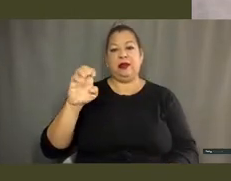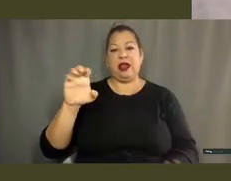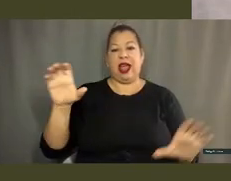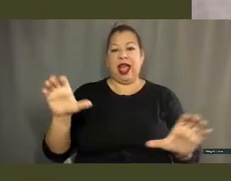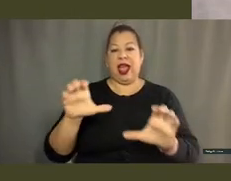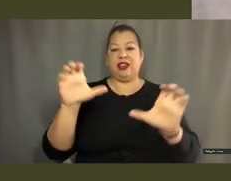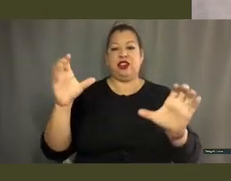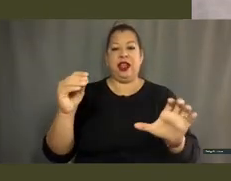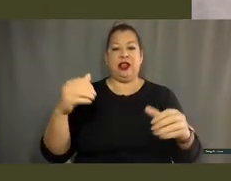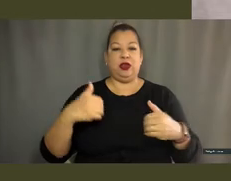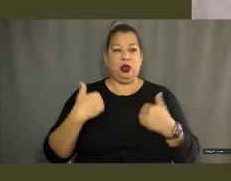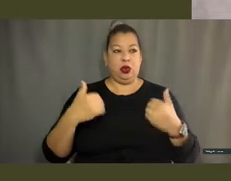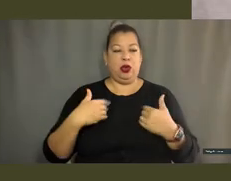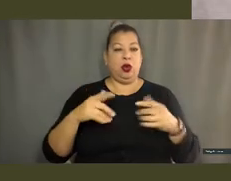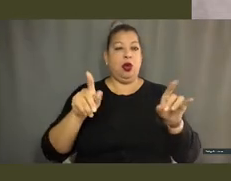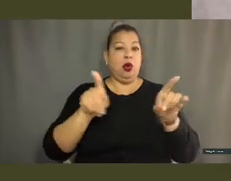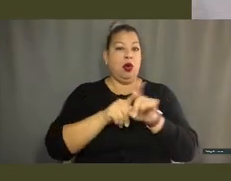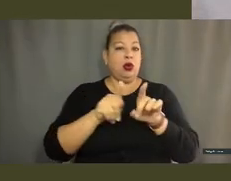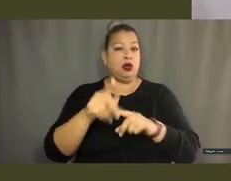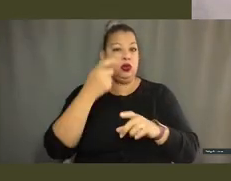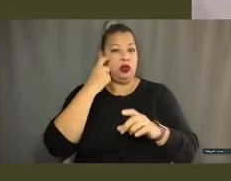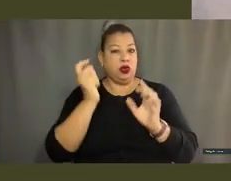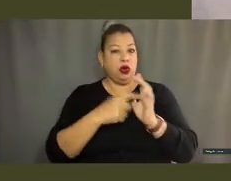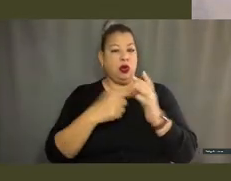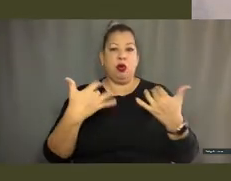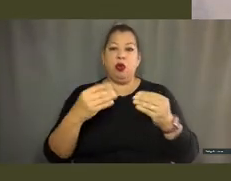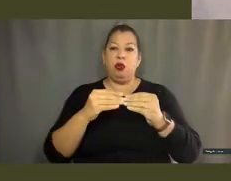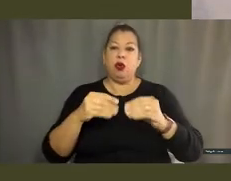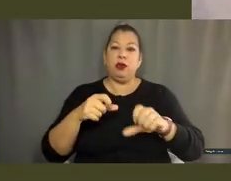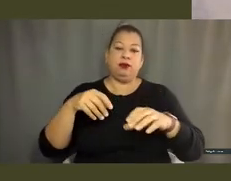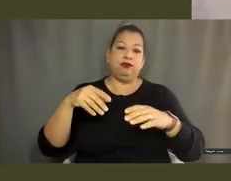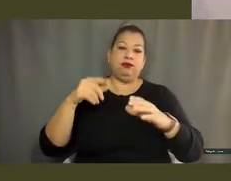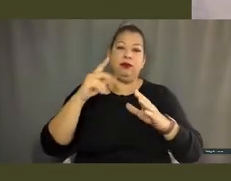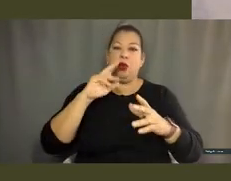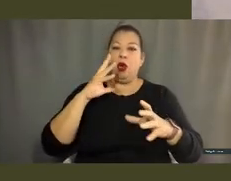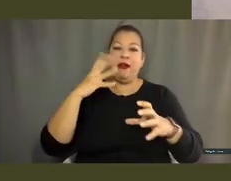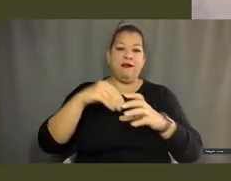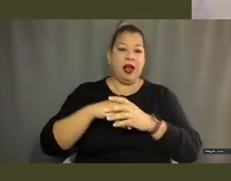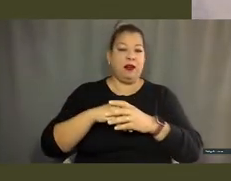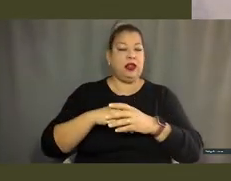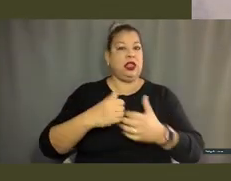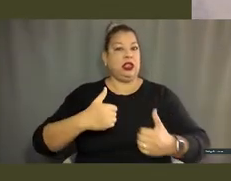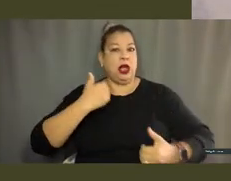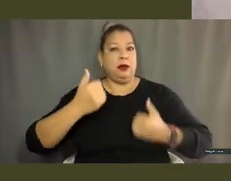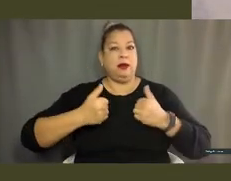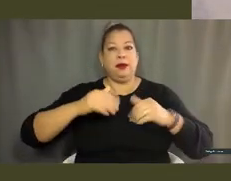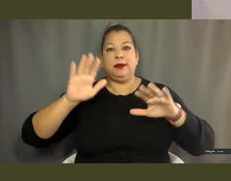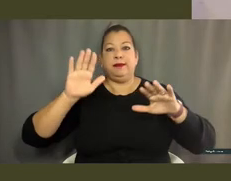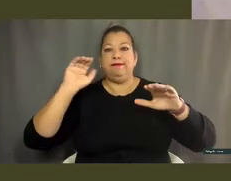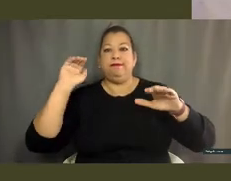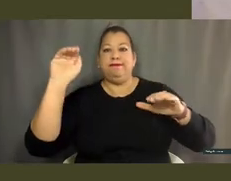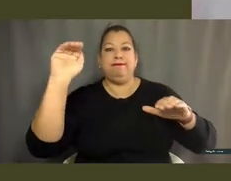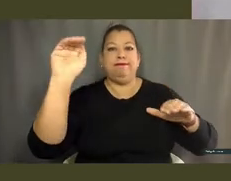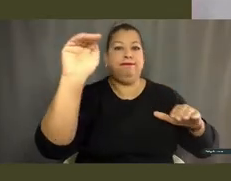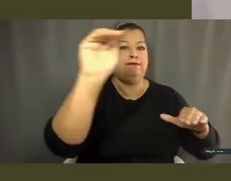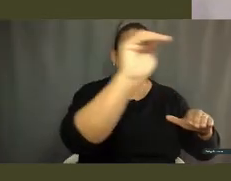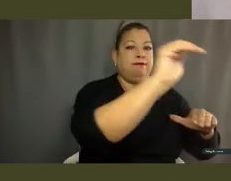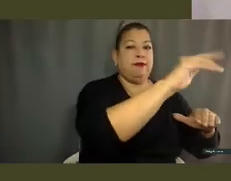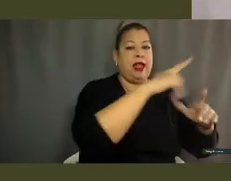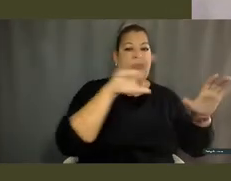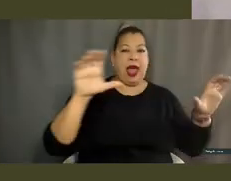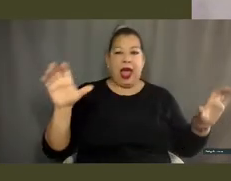of course, we've all noted the greater involvement and the louder voices of young people calling for climate action on the climate